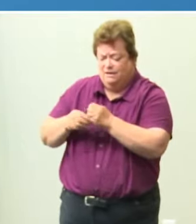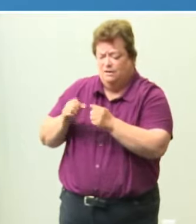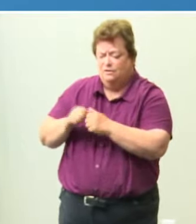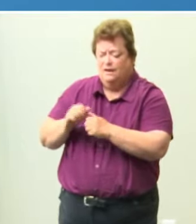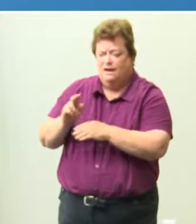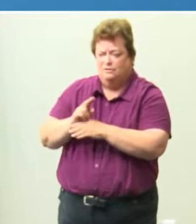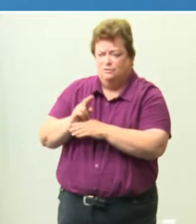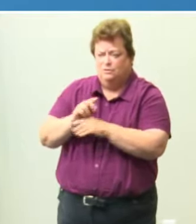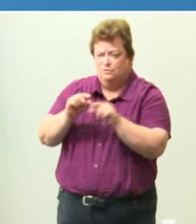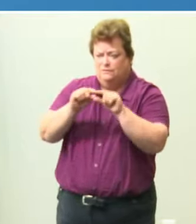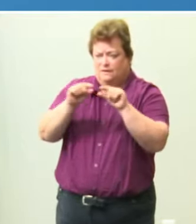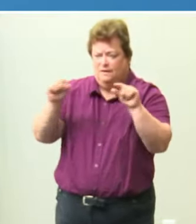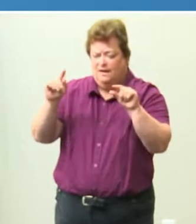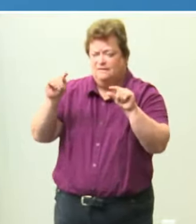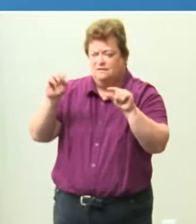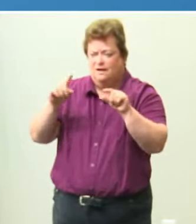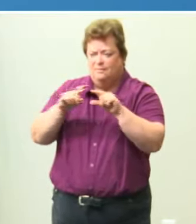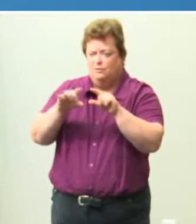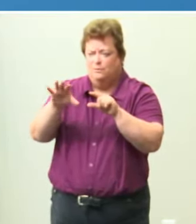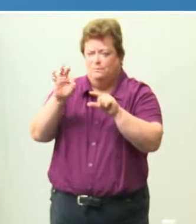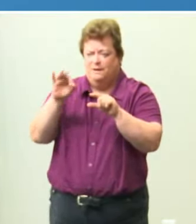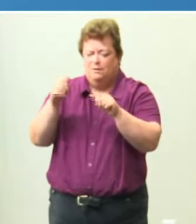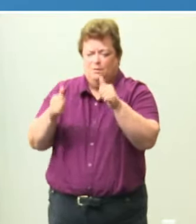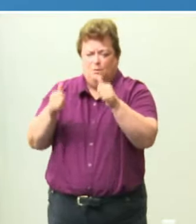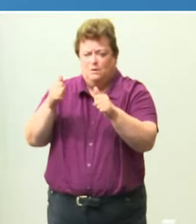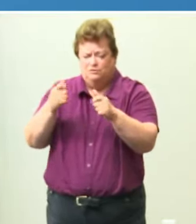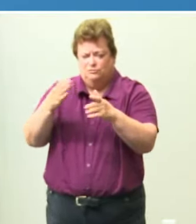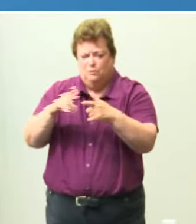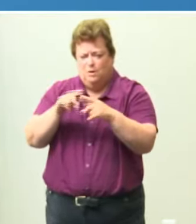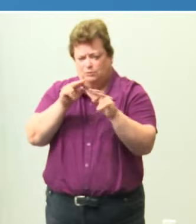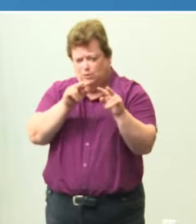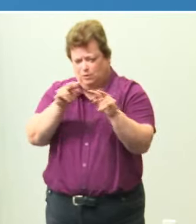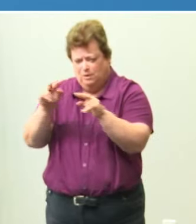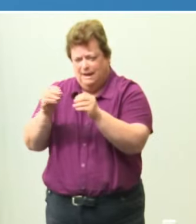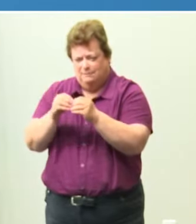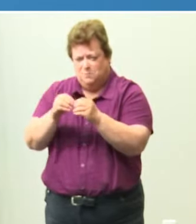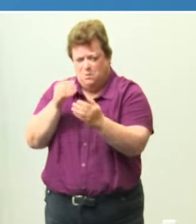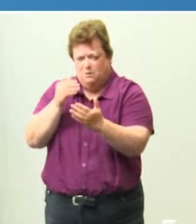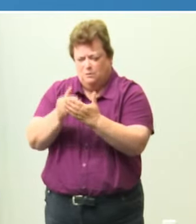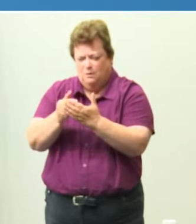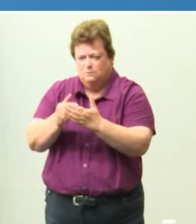top to select the weeks that you want to have a closer look.